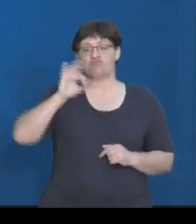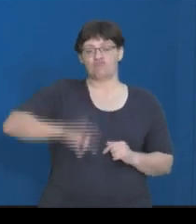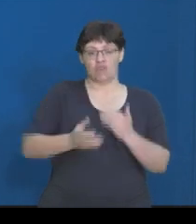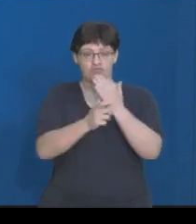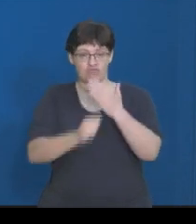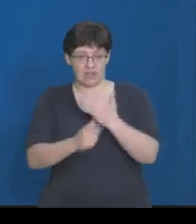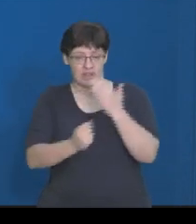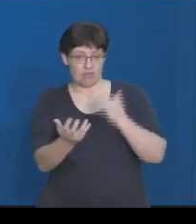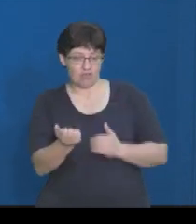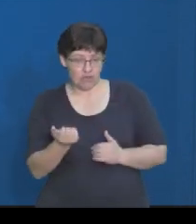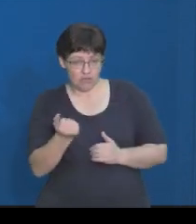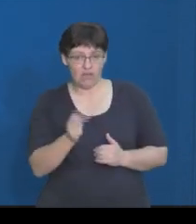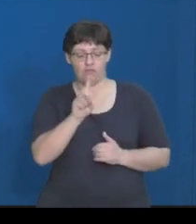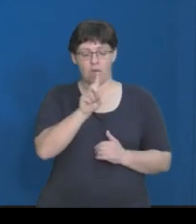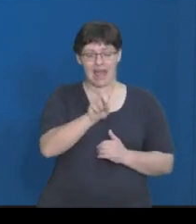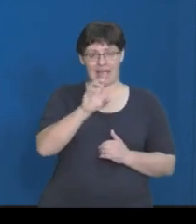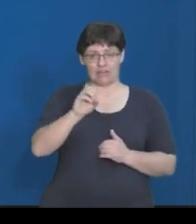increase from 100 to